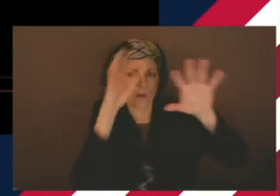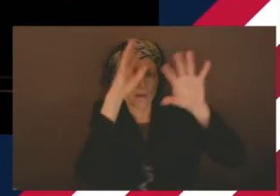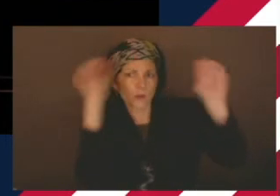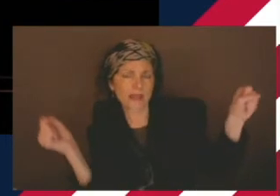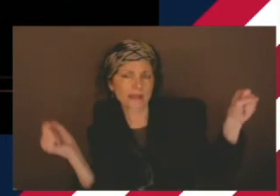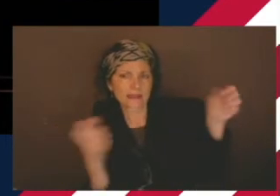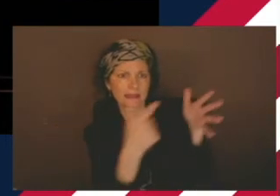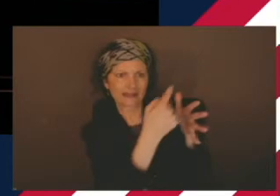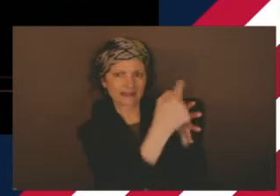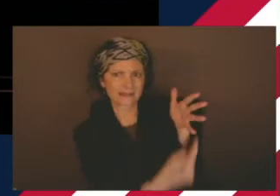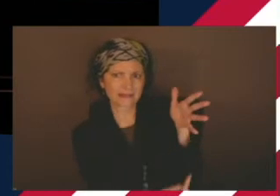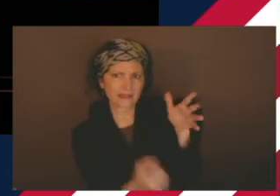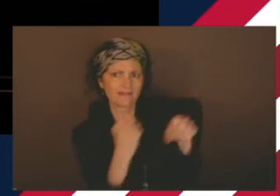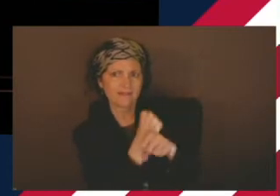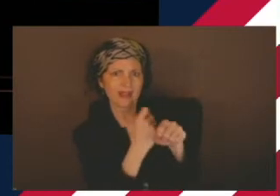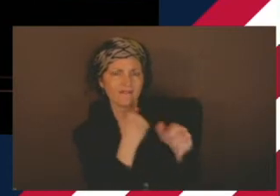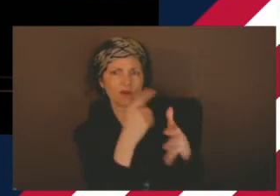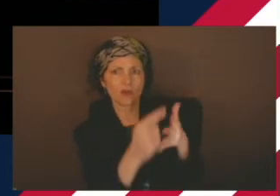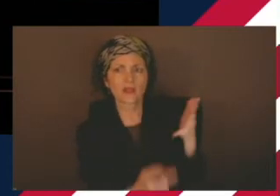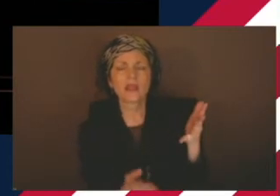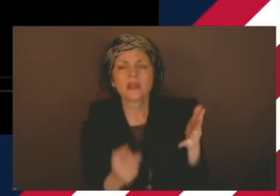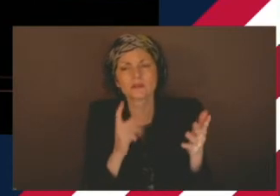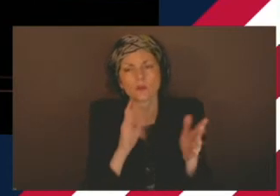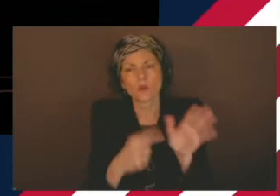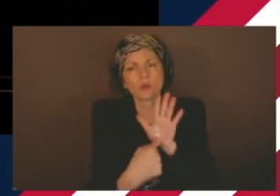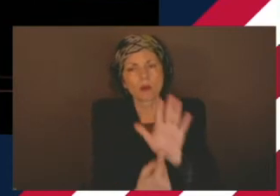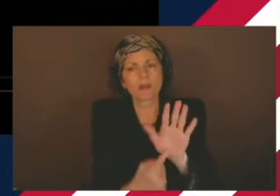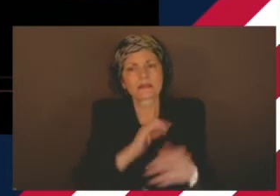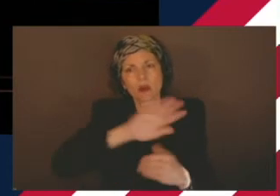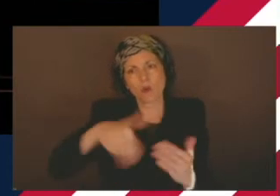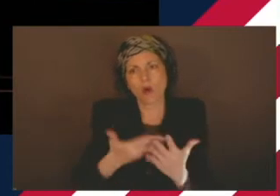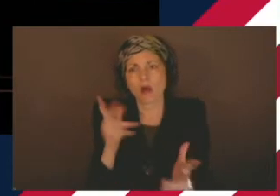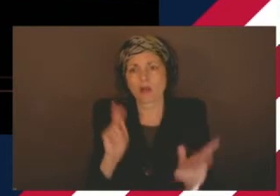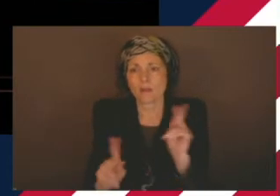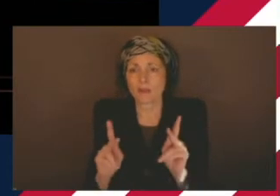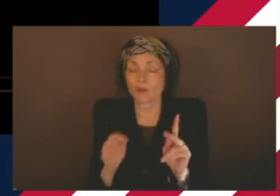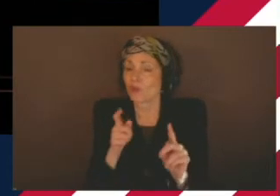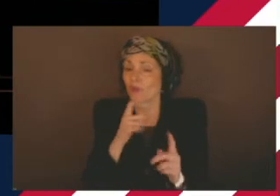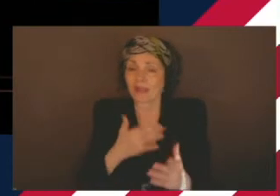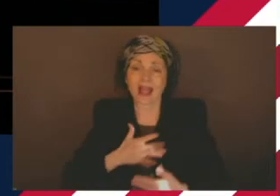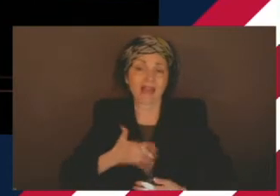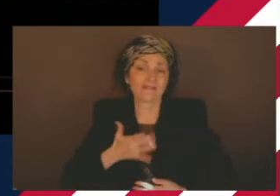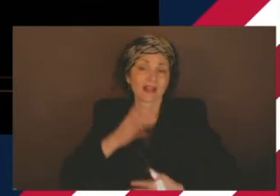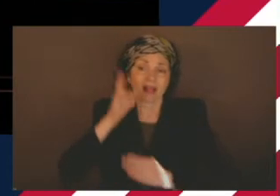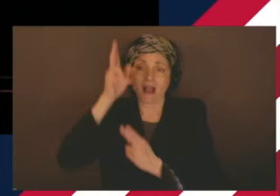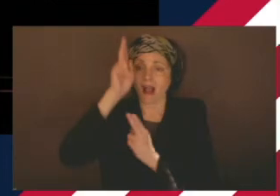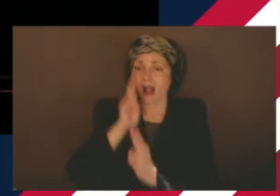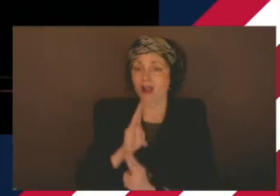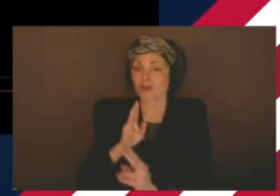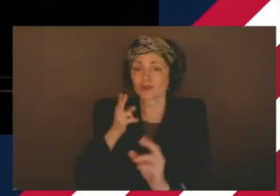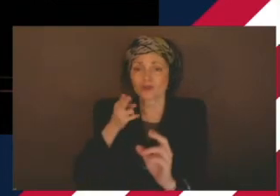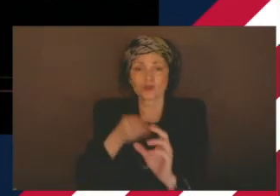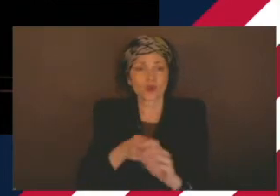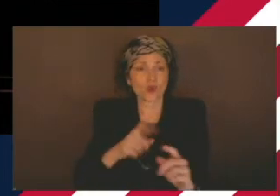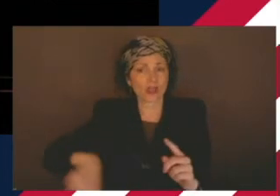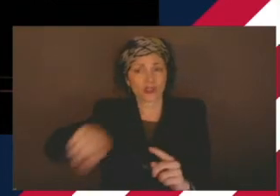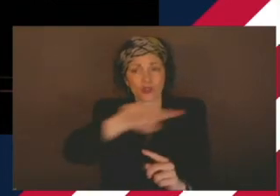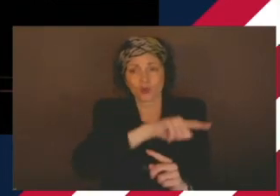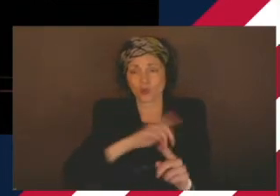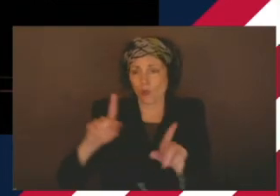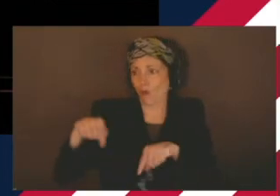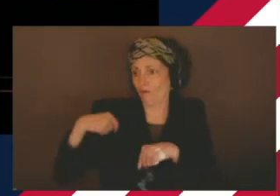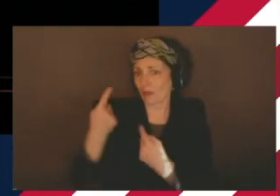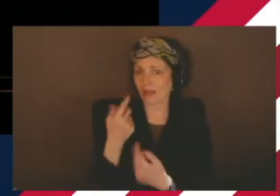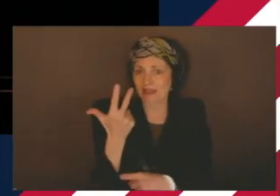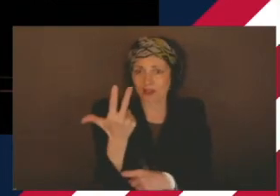Joe Biden president. It has been an honor to join all of you all over the last 3 nights this